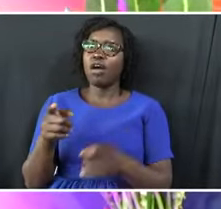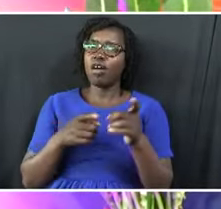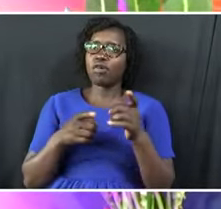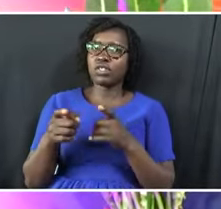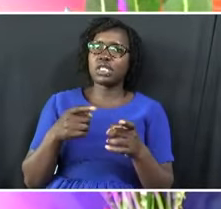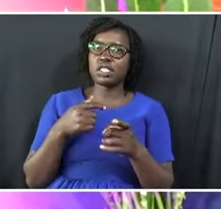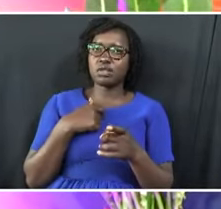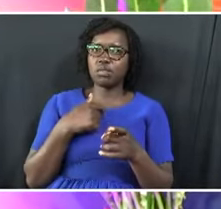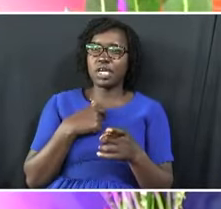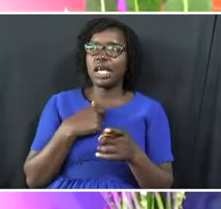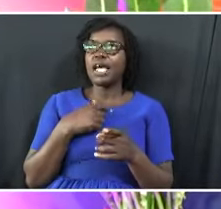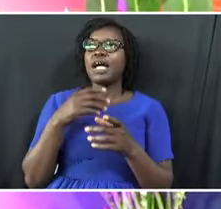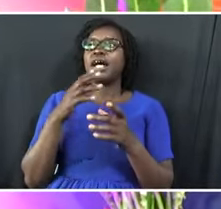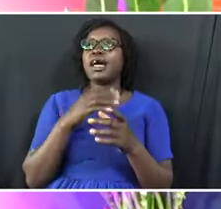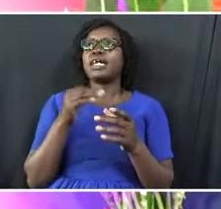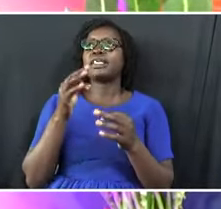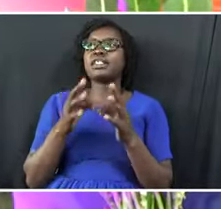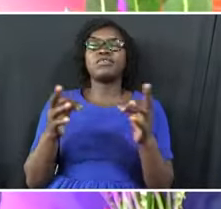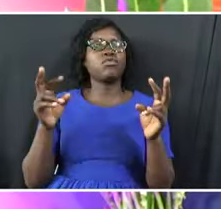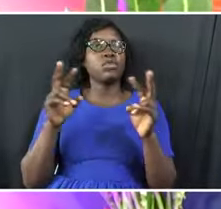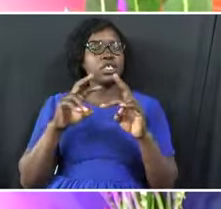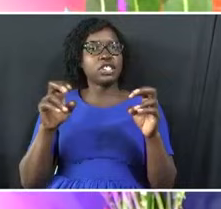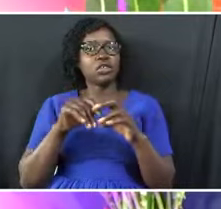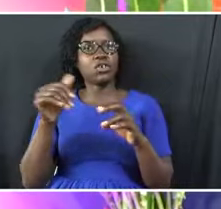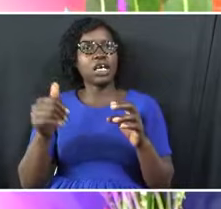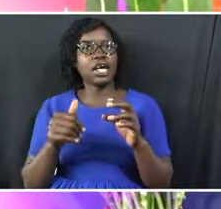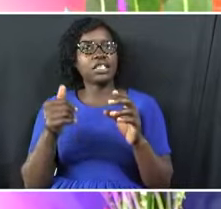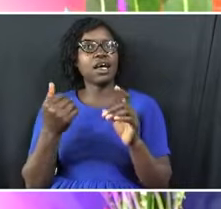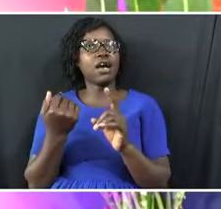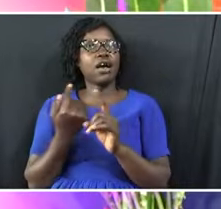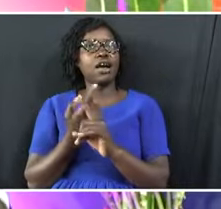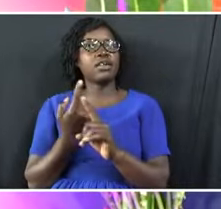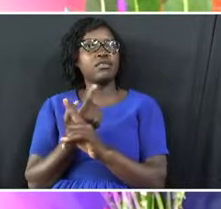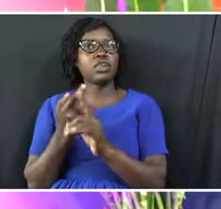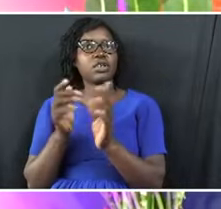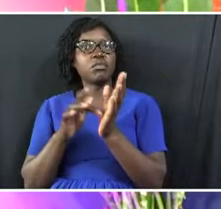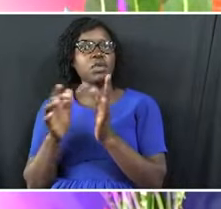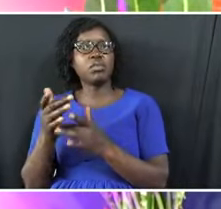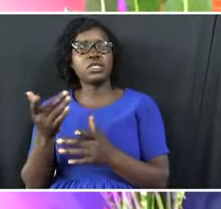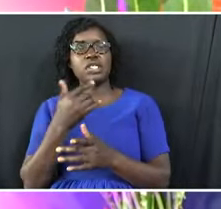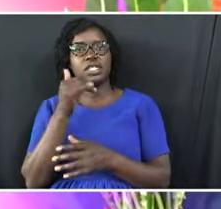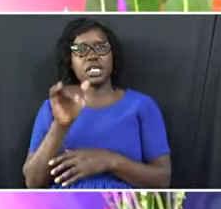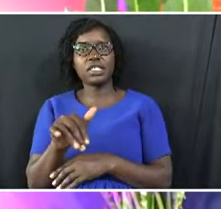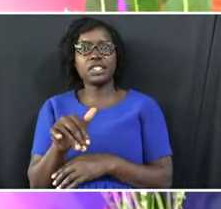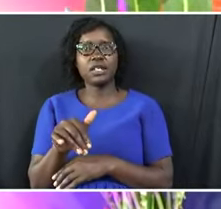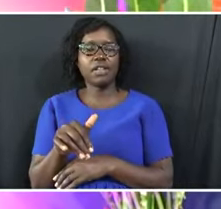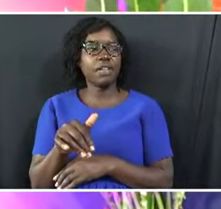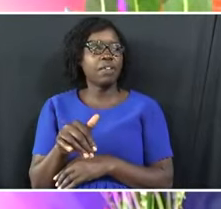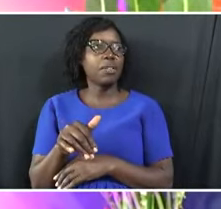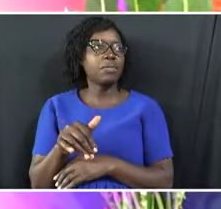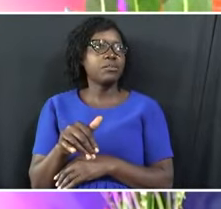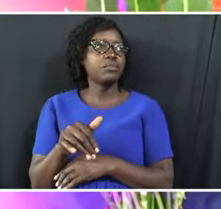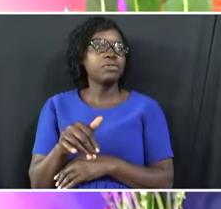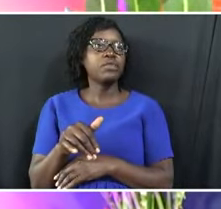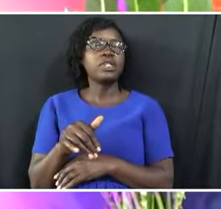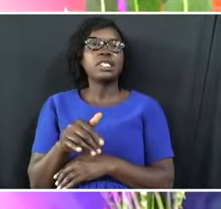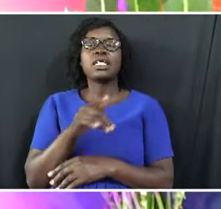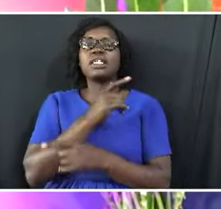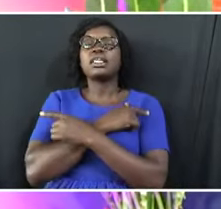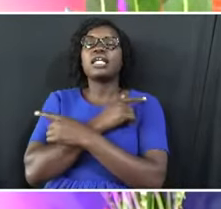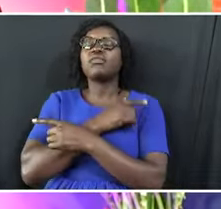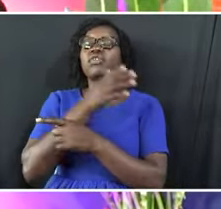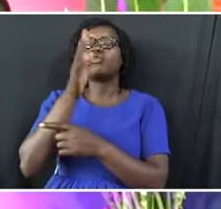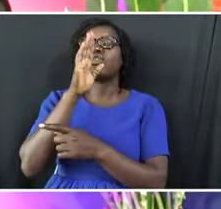if you do a cross-check on other fashions, they say that the love of